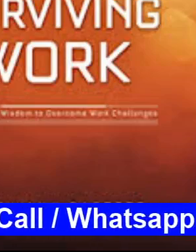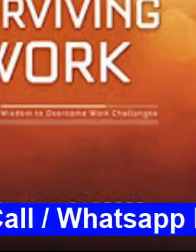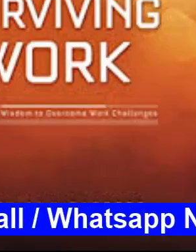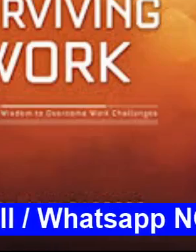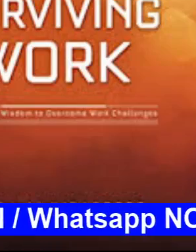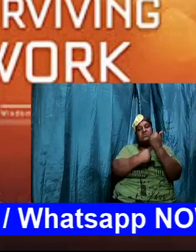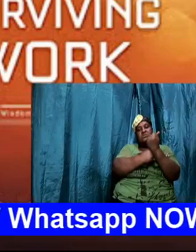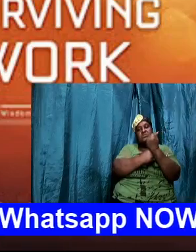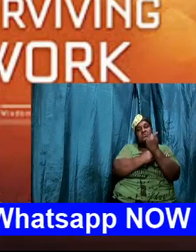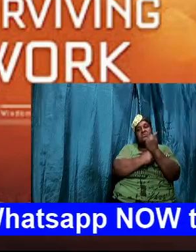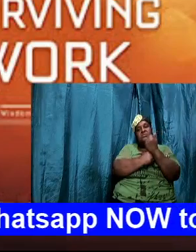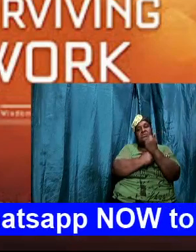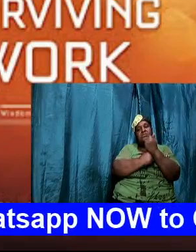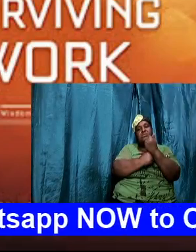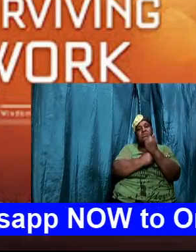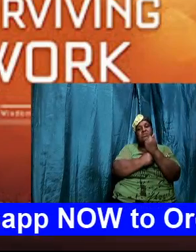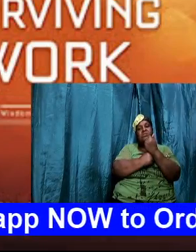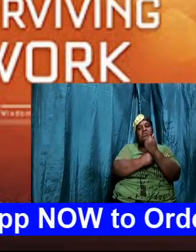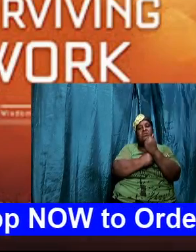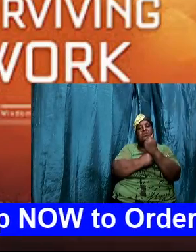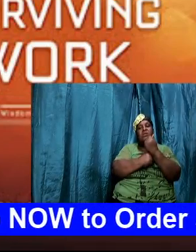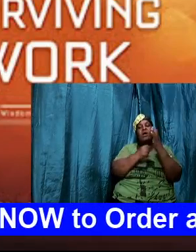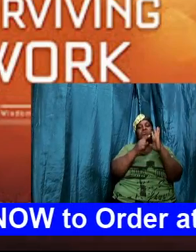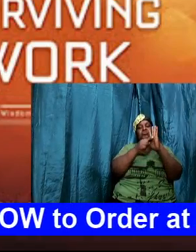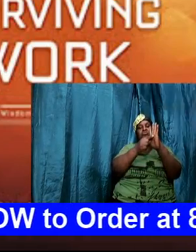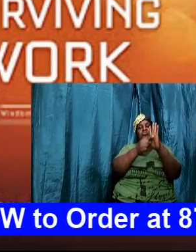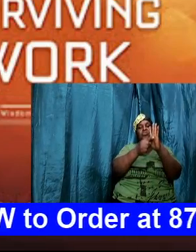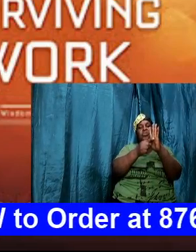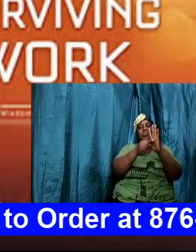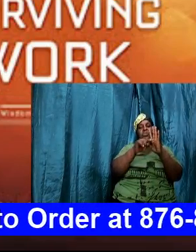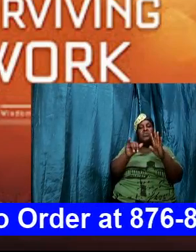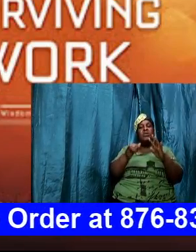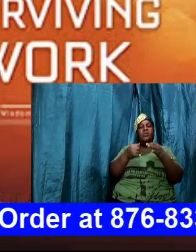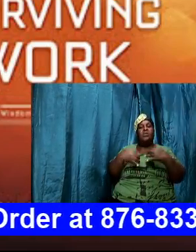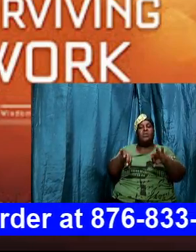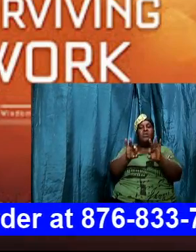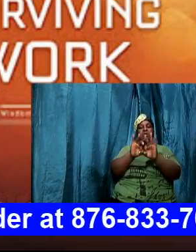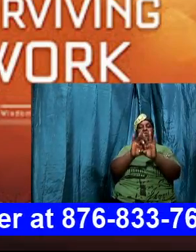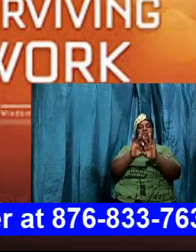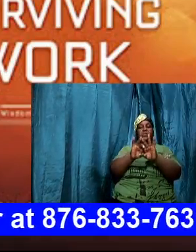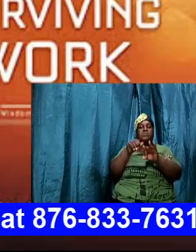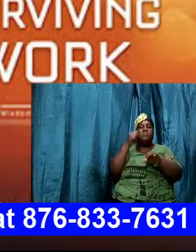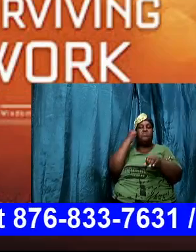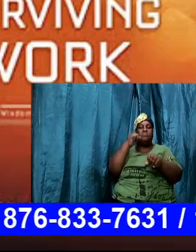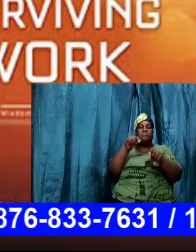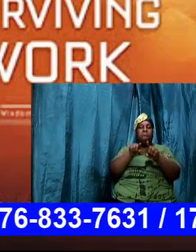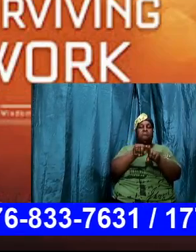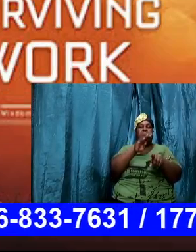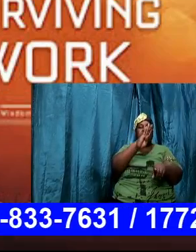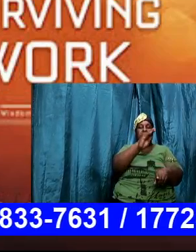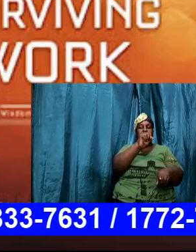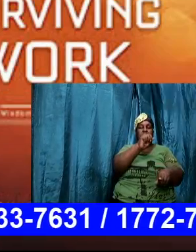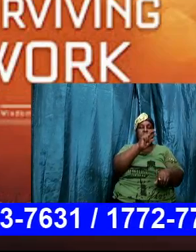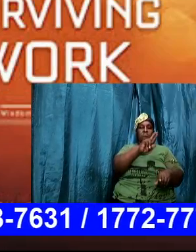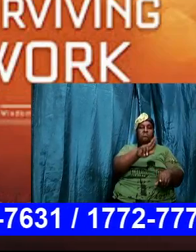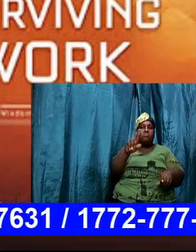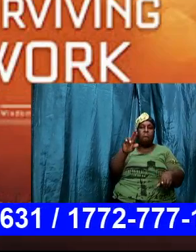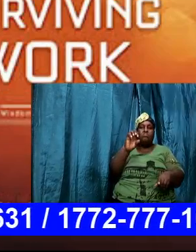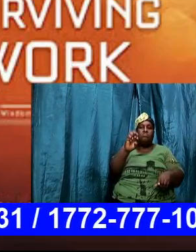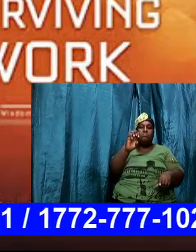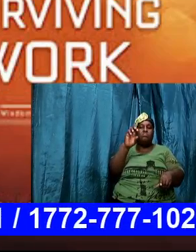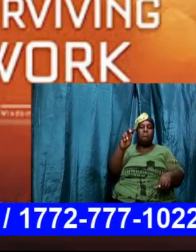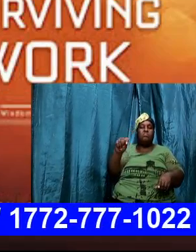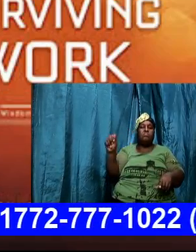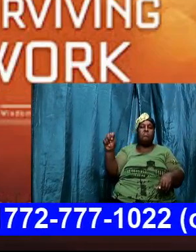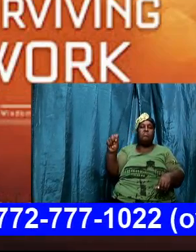of the book. And that is important. I'm sure that that will be important to Sister Barrett. So the Lord bless you. Looking forward